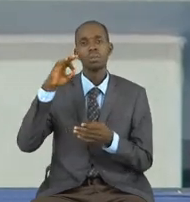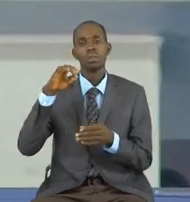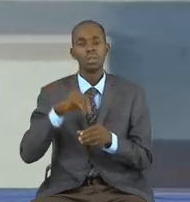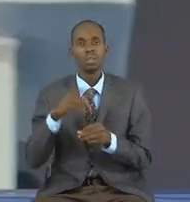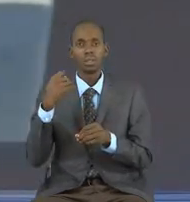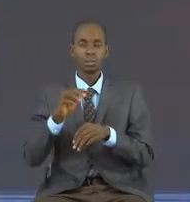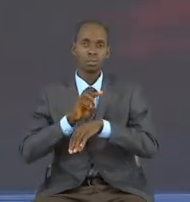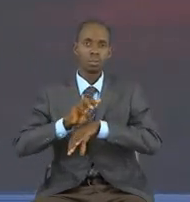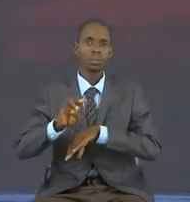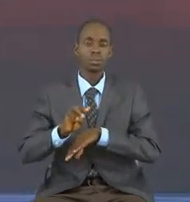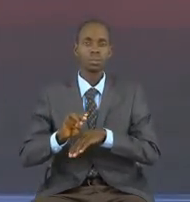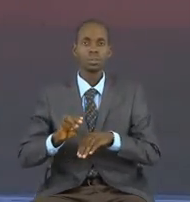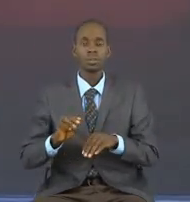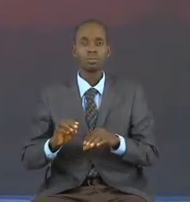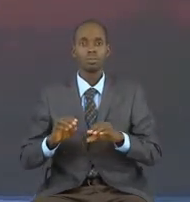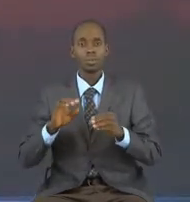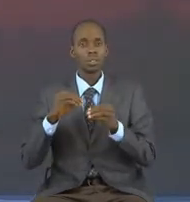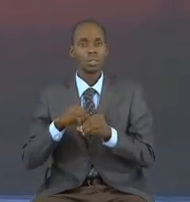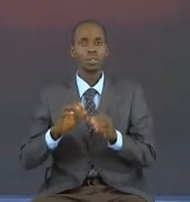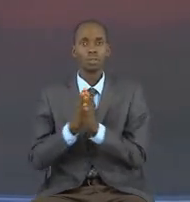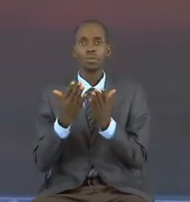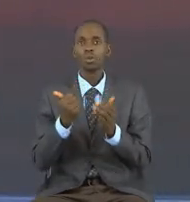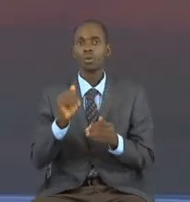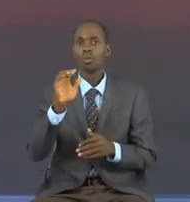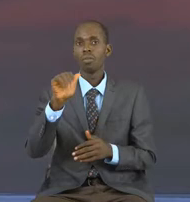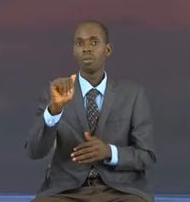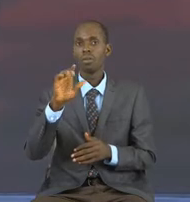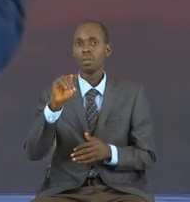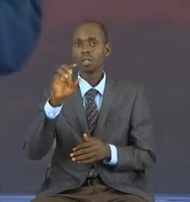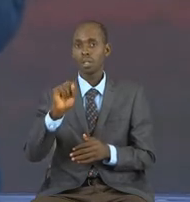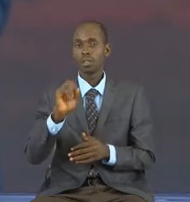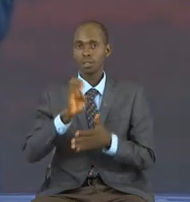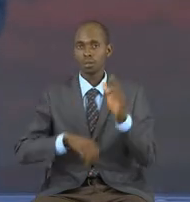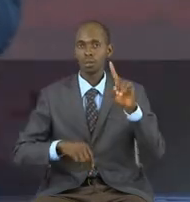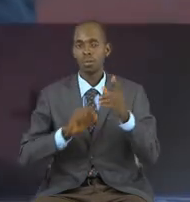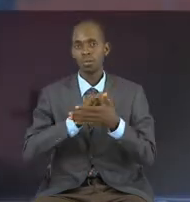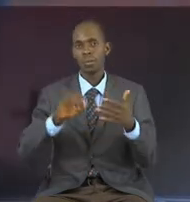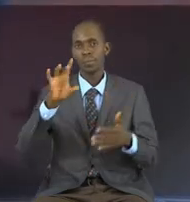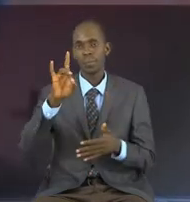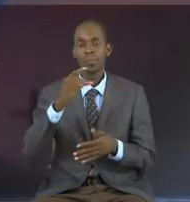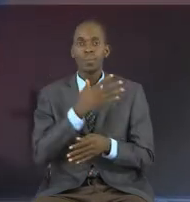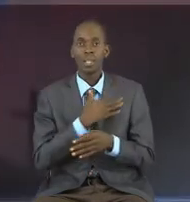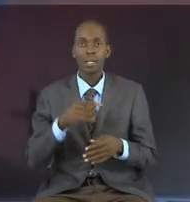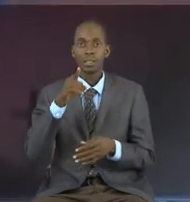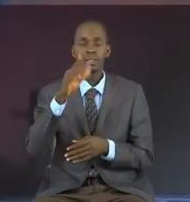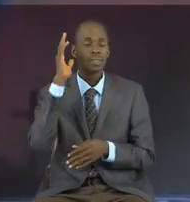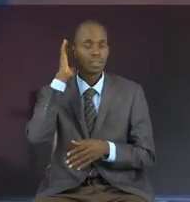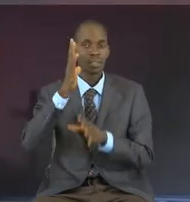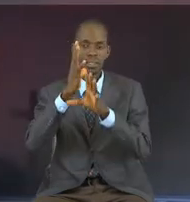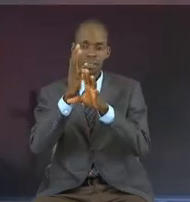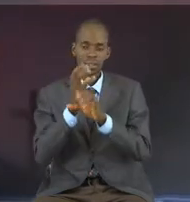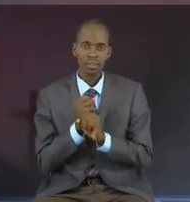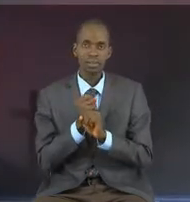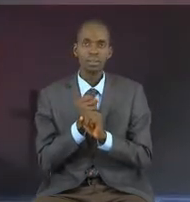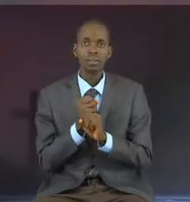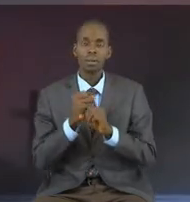Acts chapter 1, reading from verse 8. But he shall receive power. You